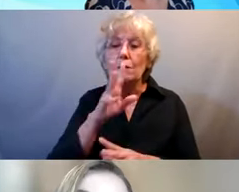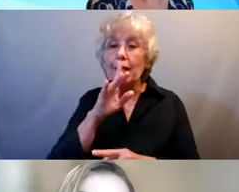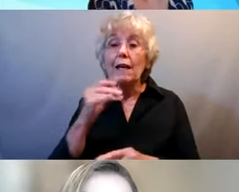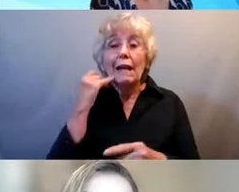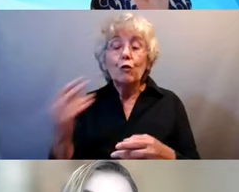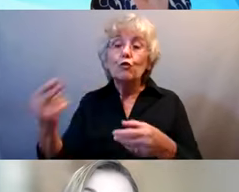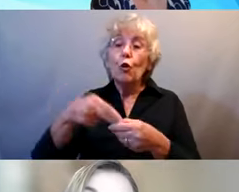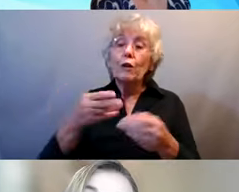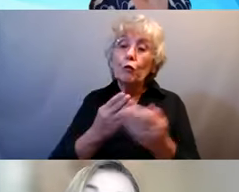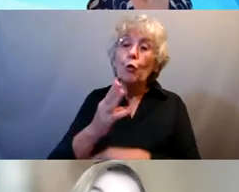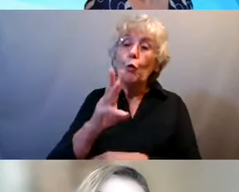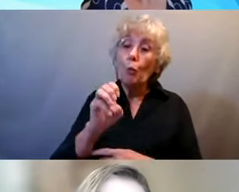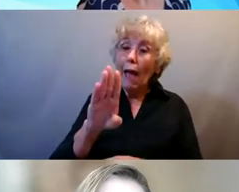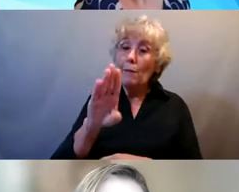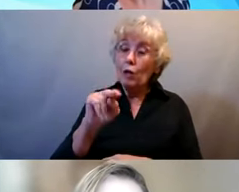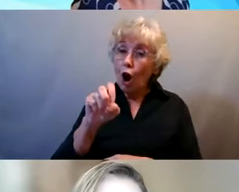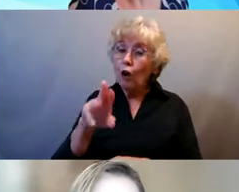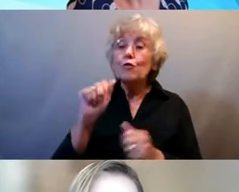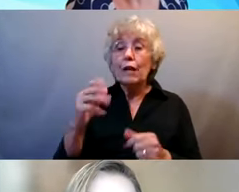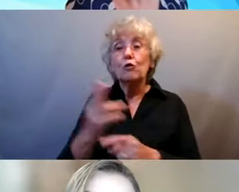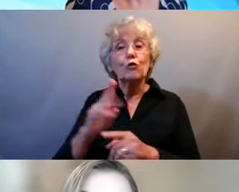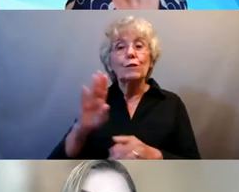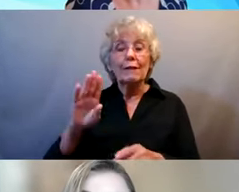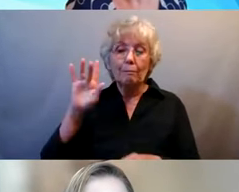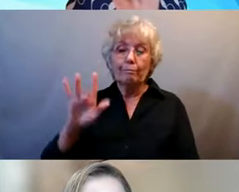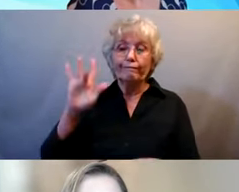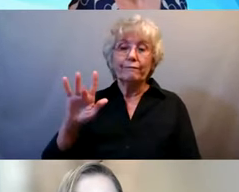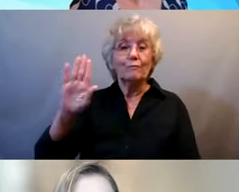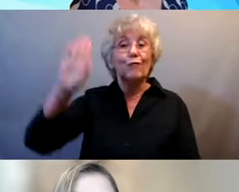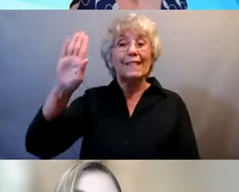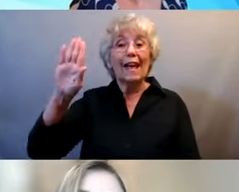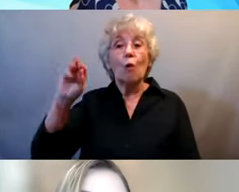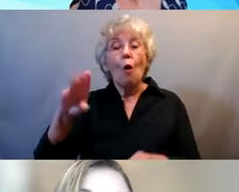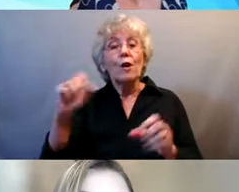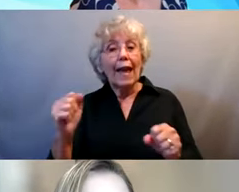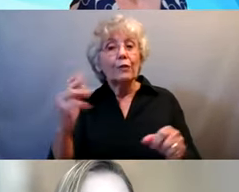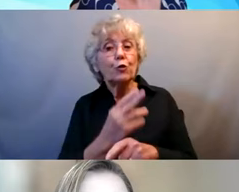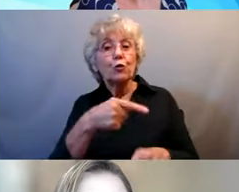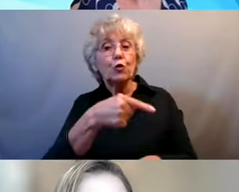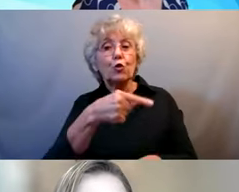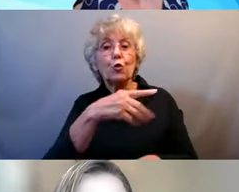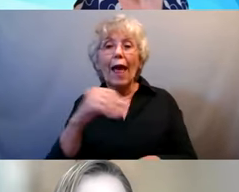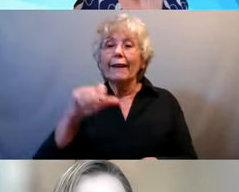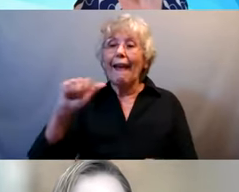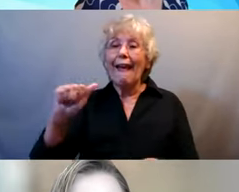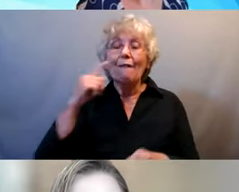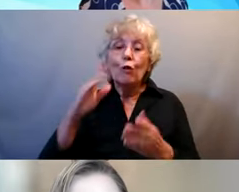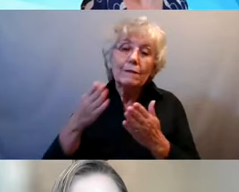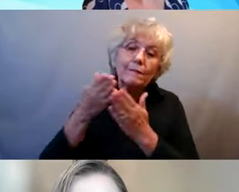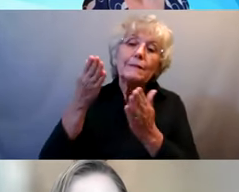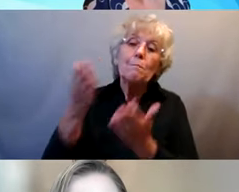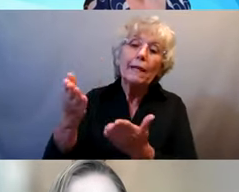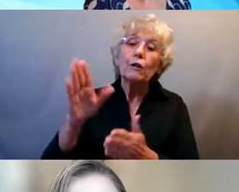Zoom platform, you can use the raise hand icon or you can use the Q&A feature to submit your comment or question. And